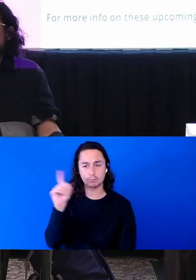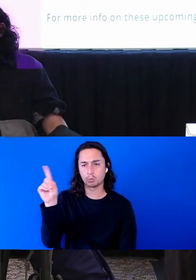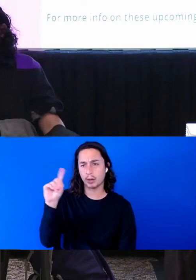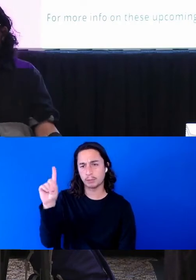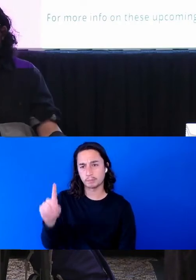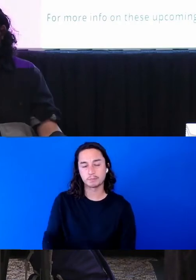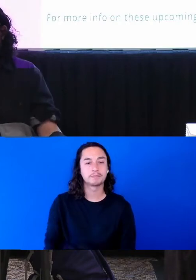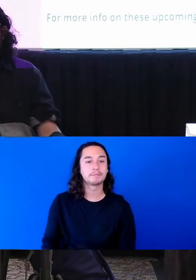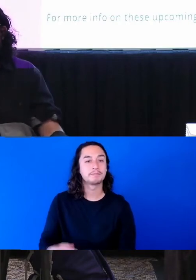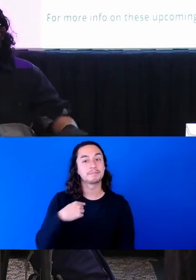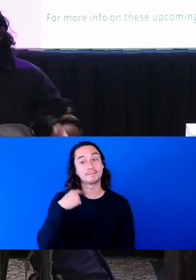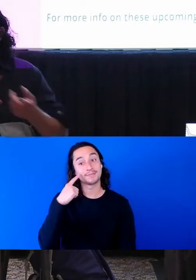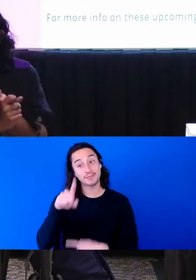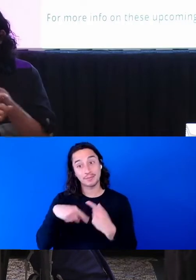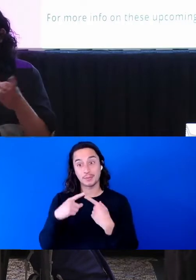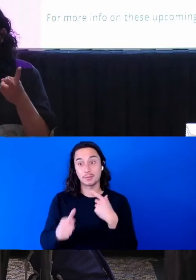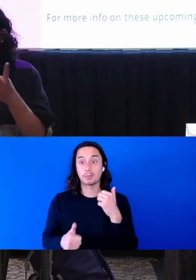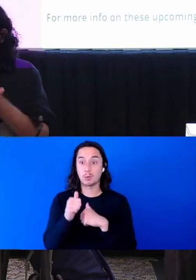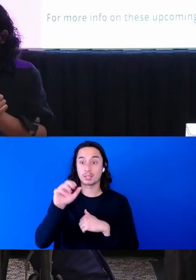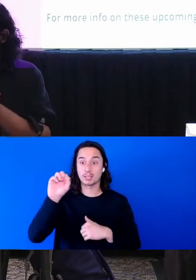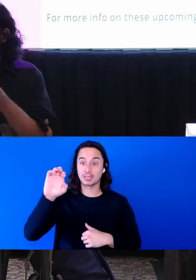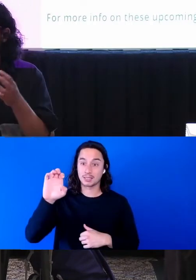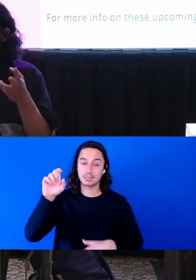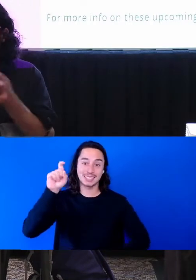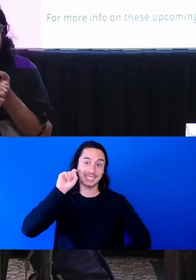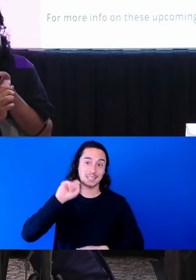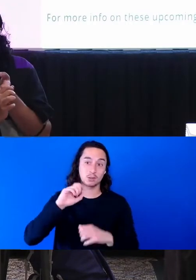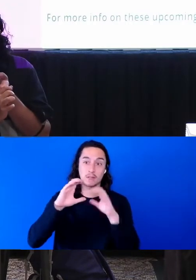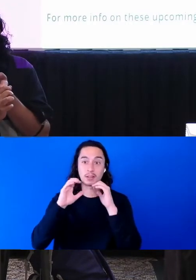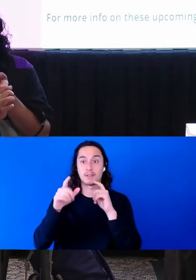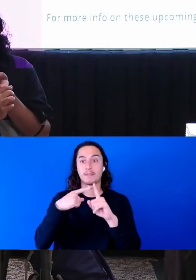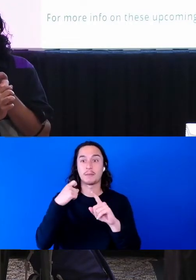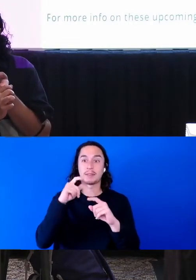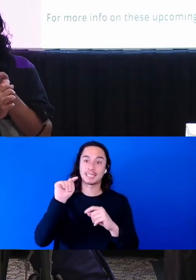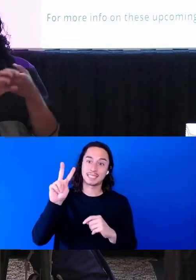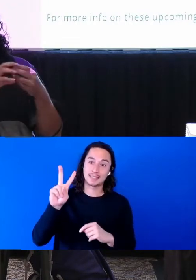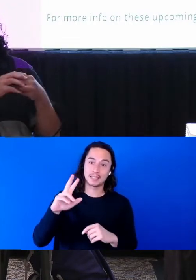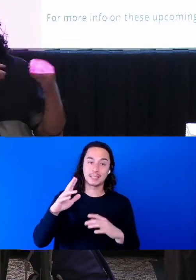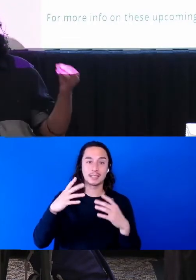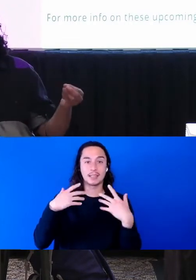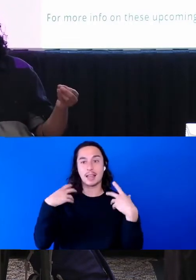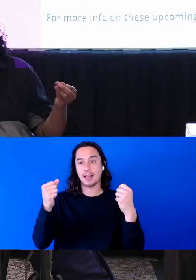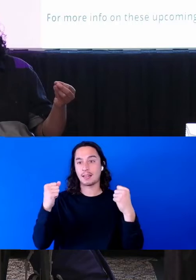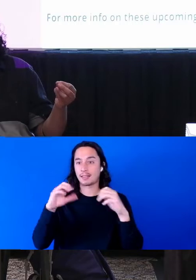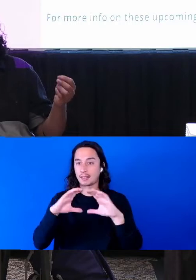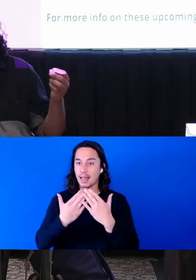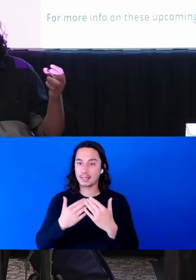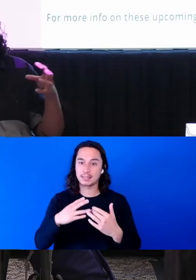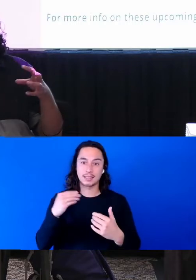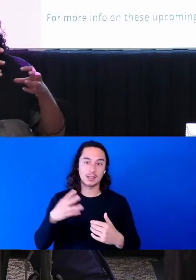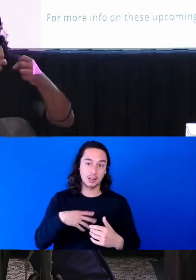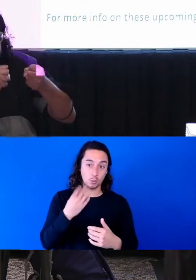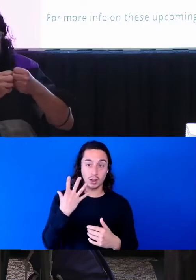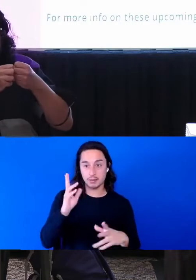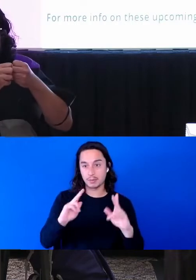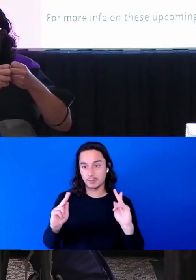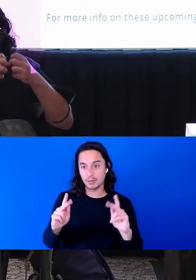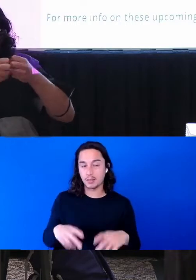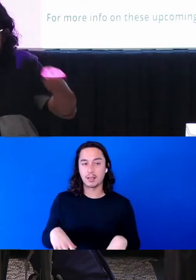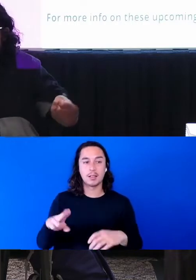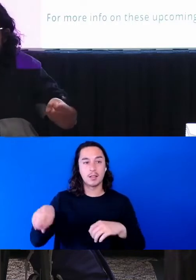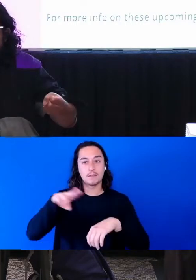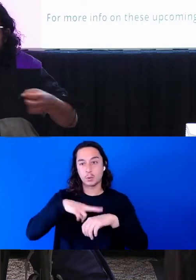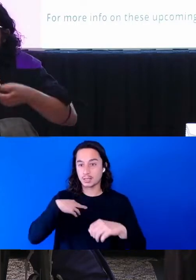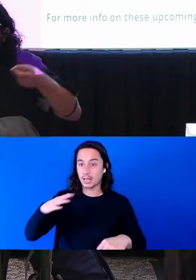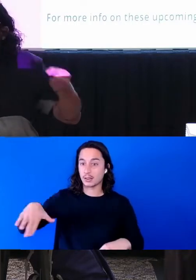sex conversations I learned was from television, health class, and white folks. And so, of course, I grew up separating